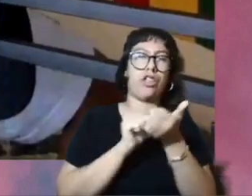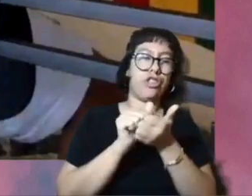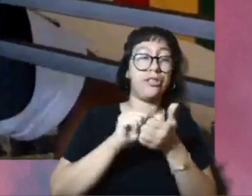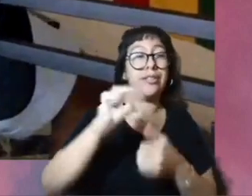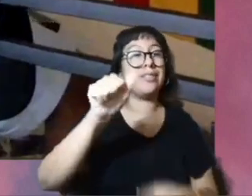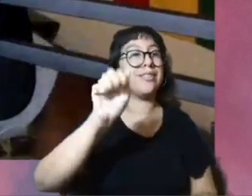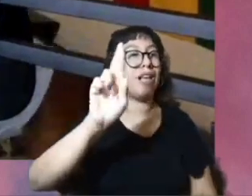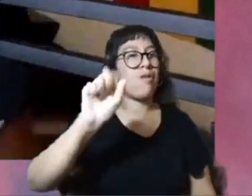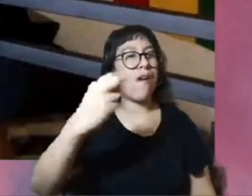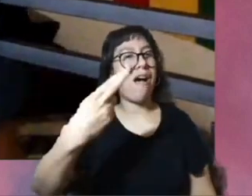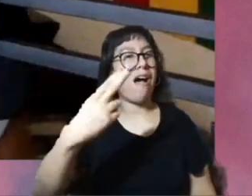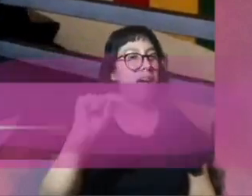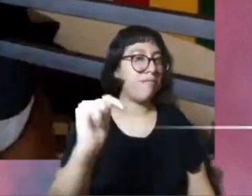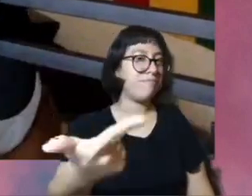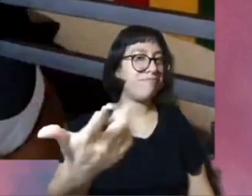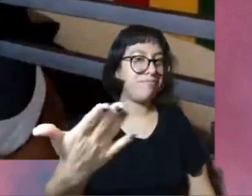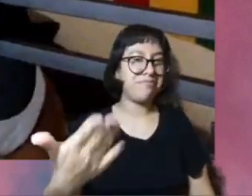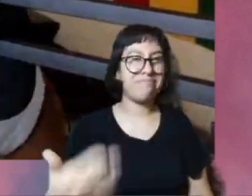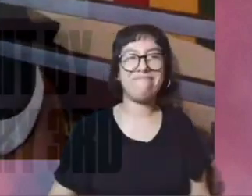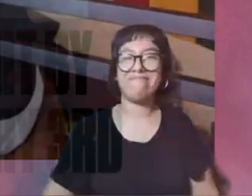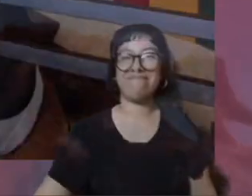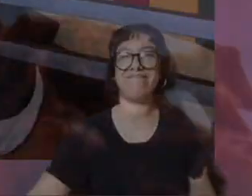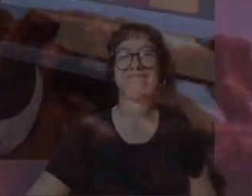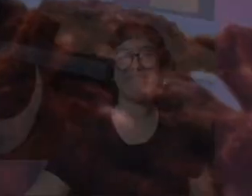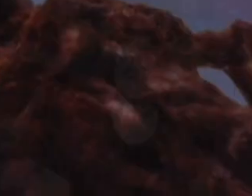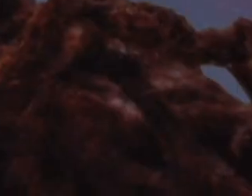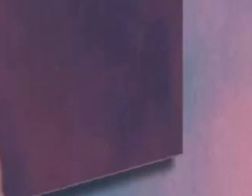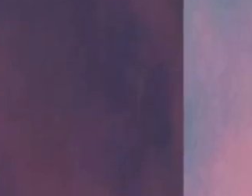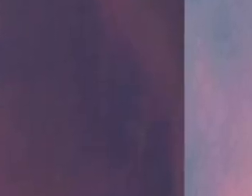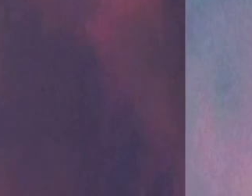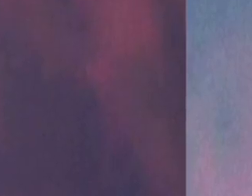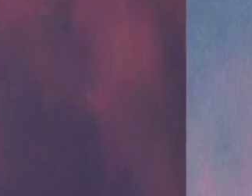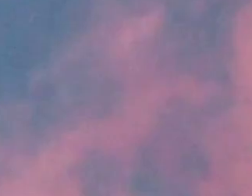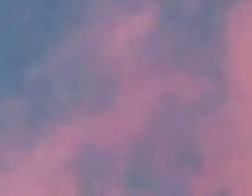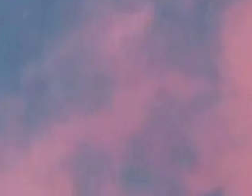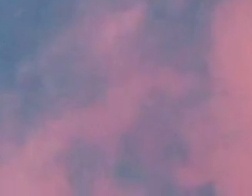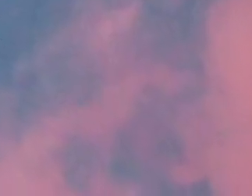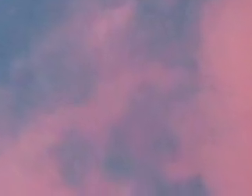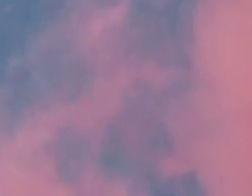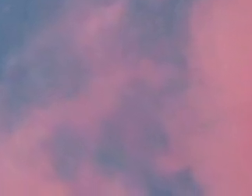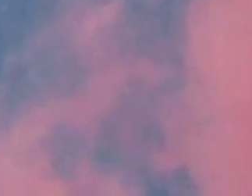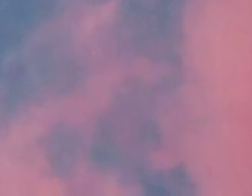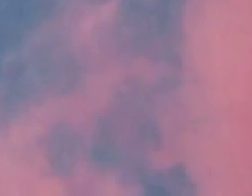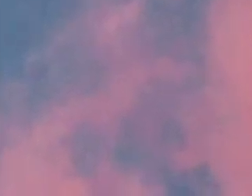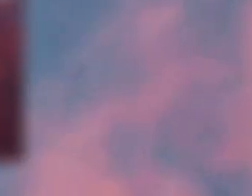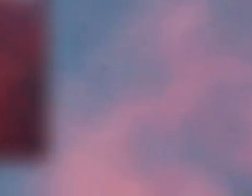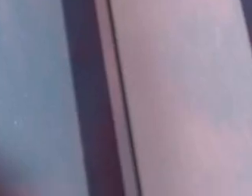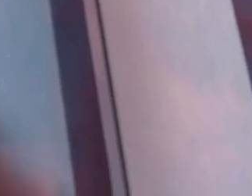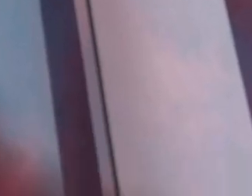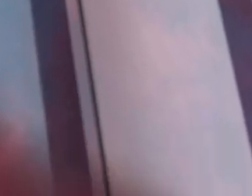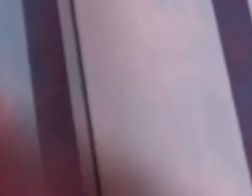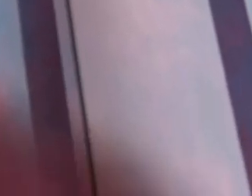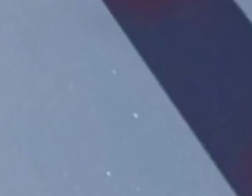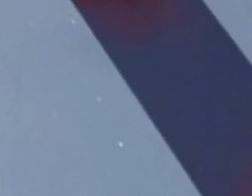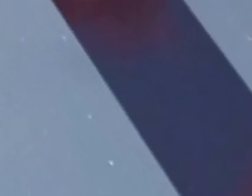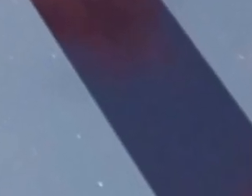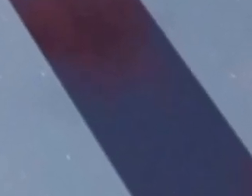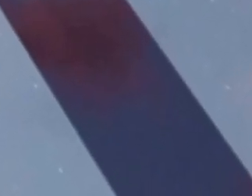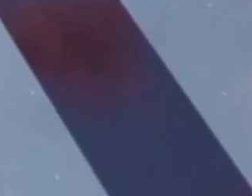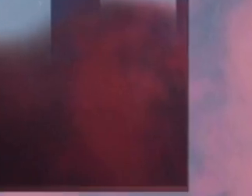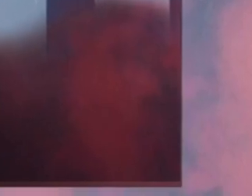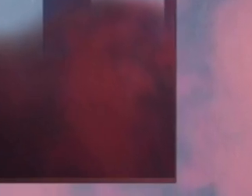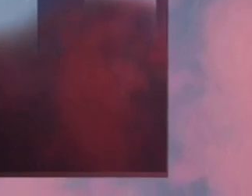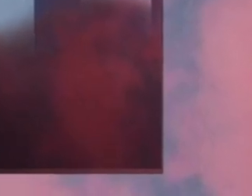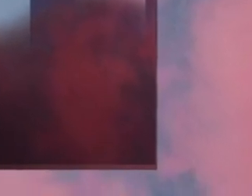Sarah. Wet the bed, boy. Dear boy, gonna bump your head, boy. I know life is hard. Just keep up your head, boy. Mama coming home